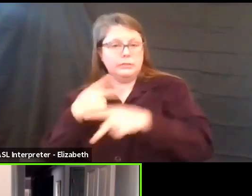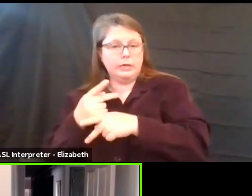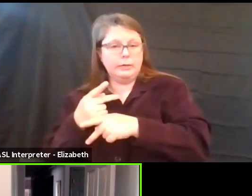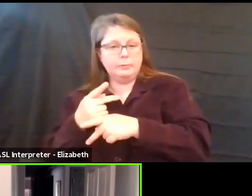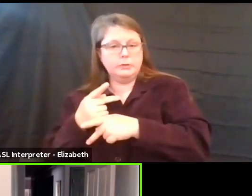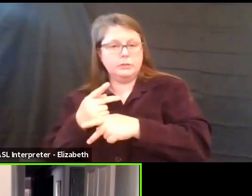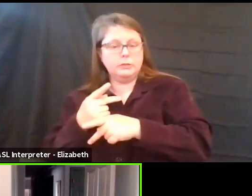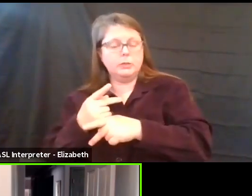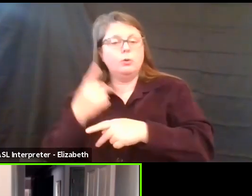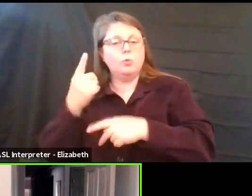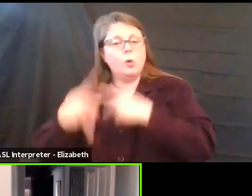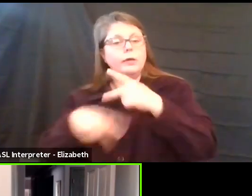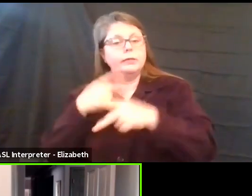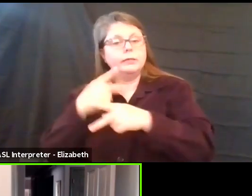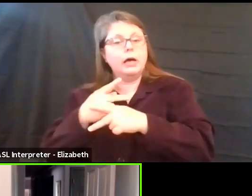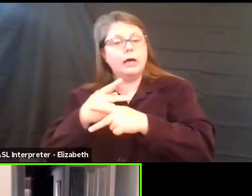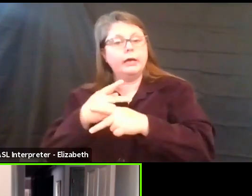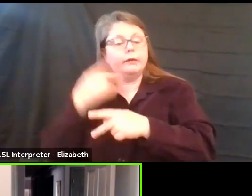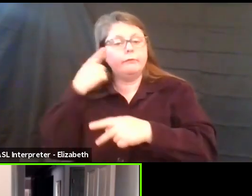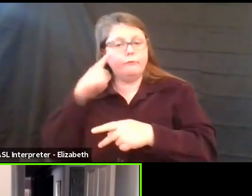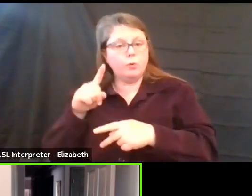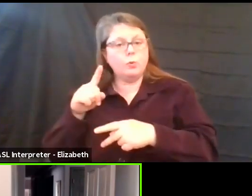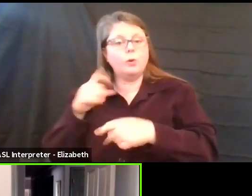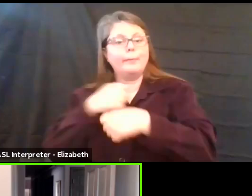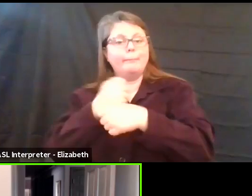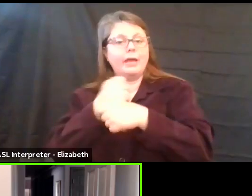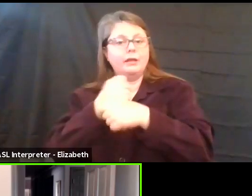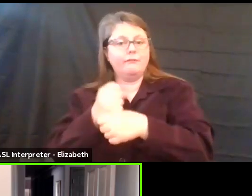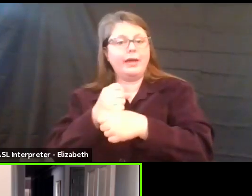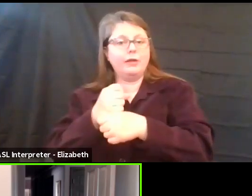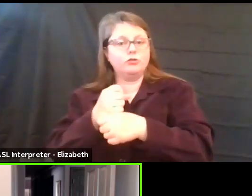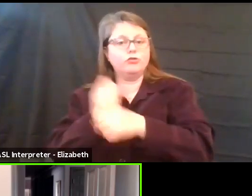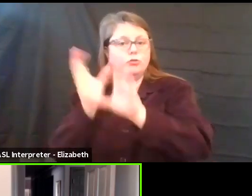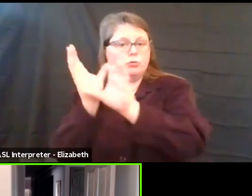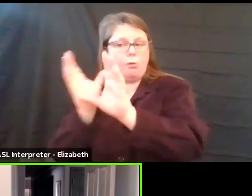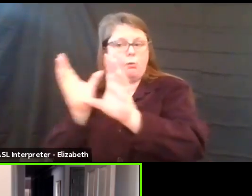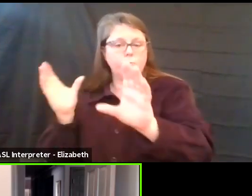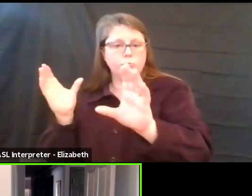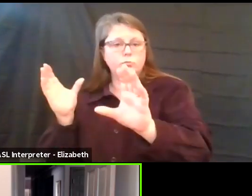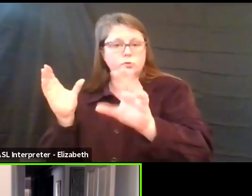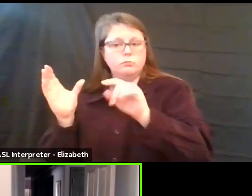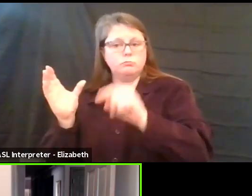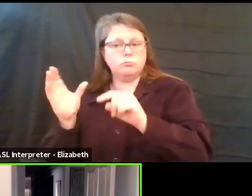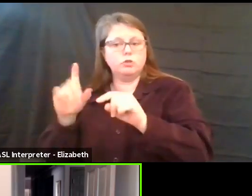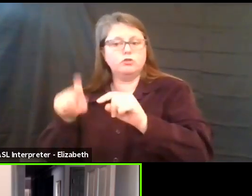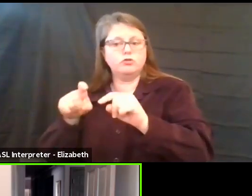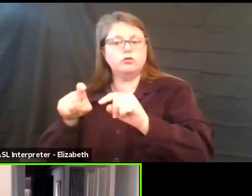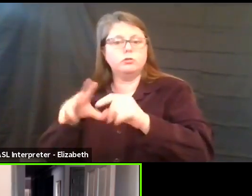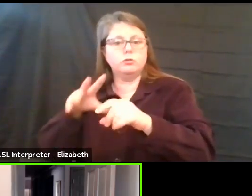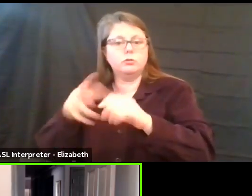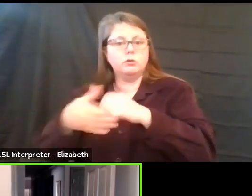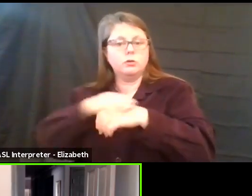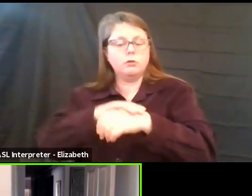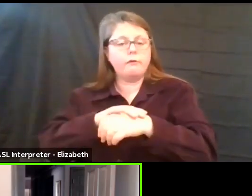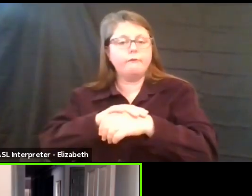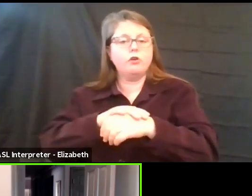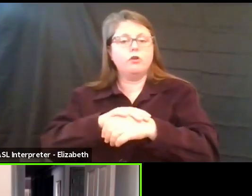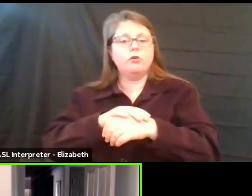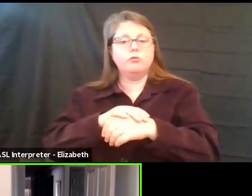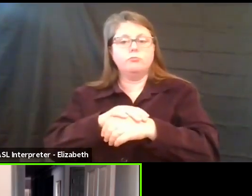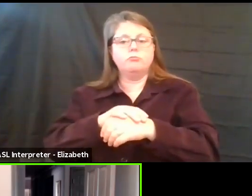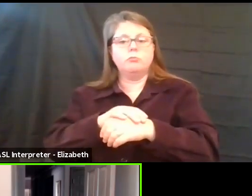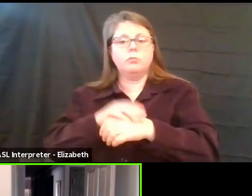It covers, generally speaking, the unit itself and personal property and additional living